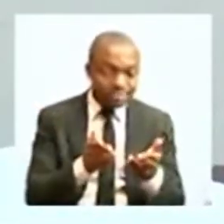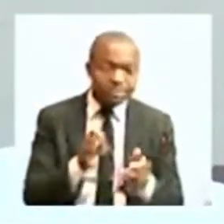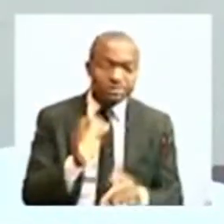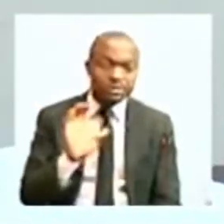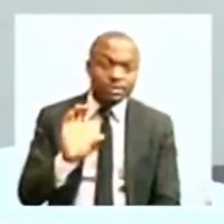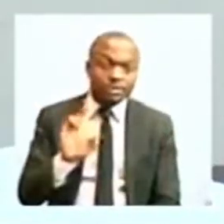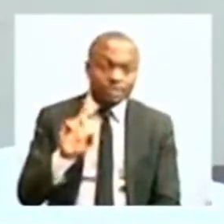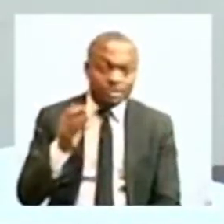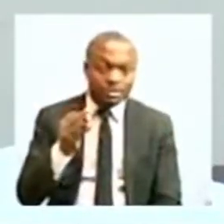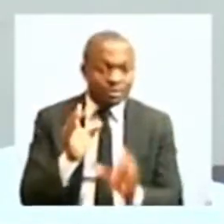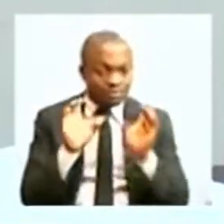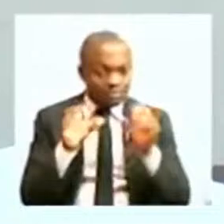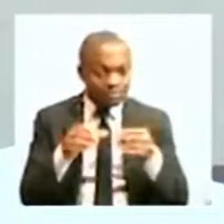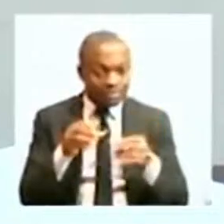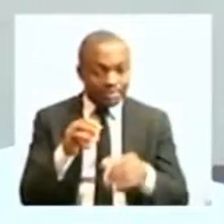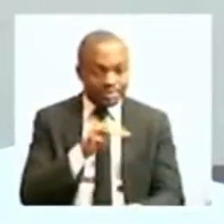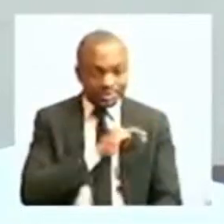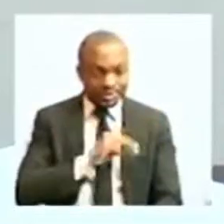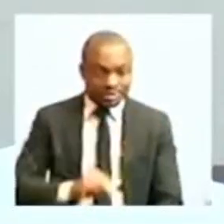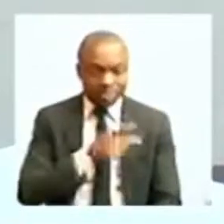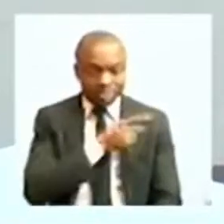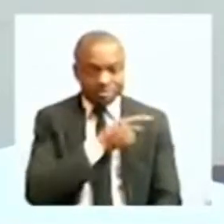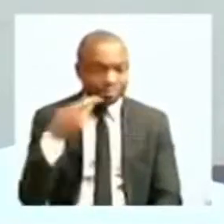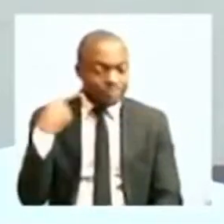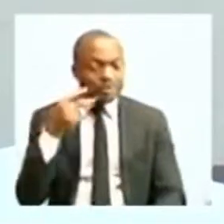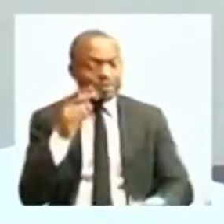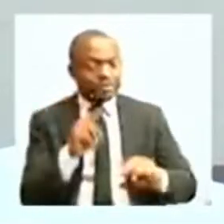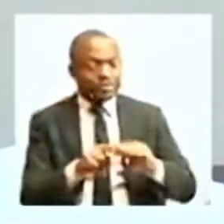committee, where a member of parliament will sit.